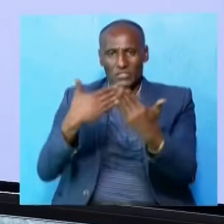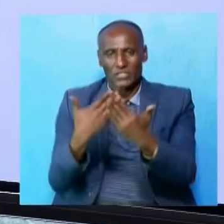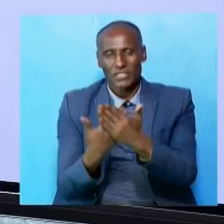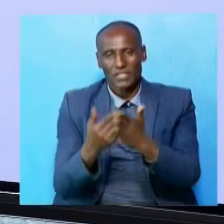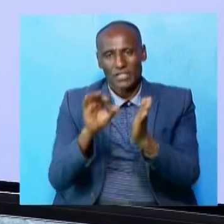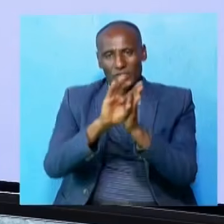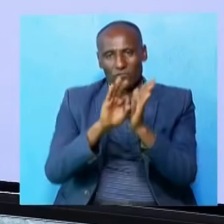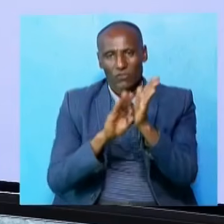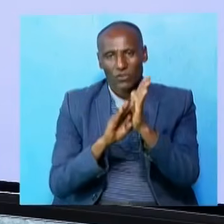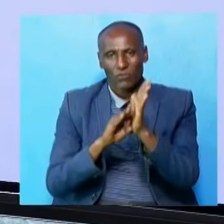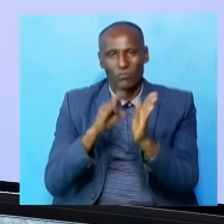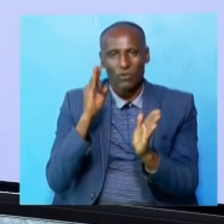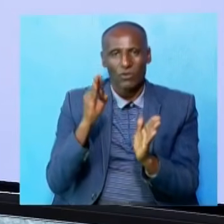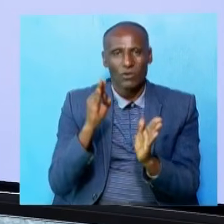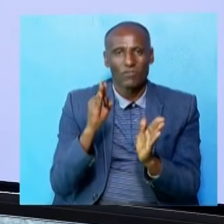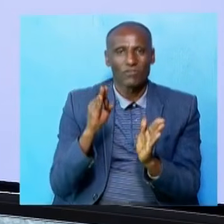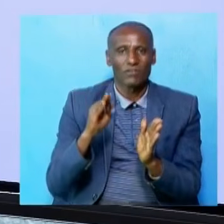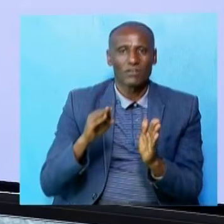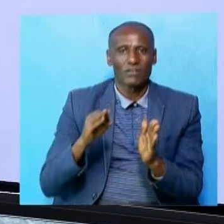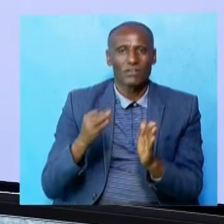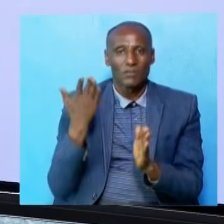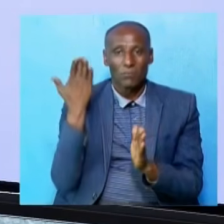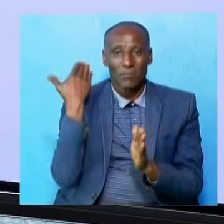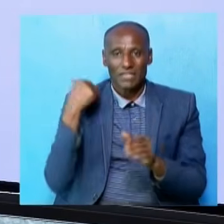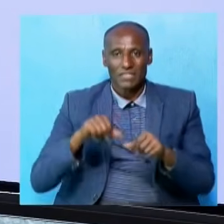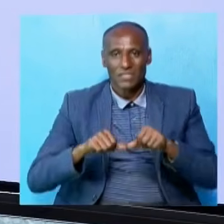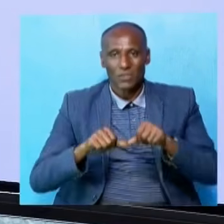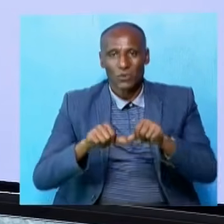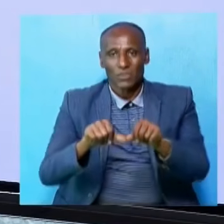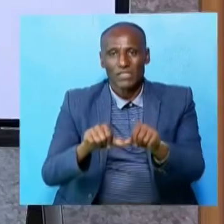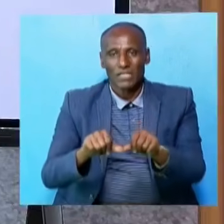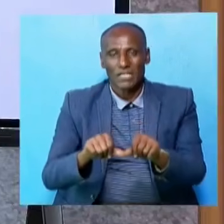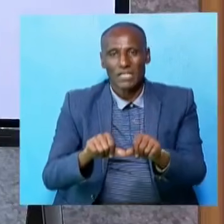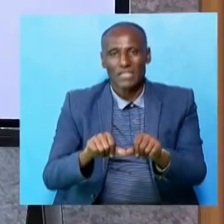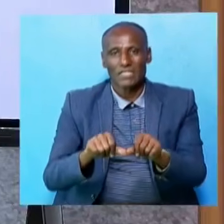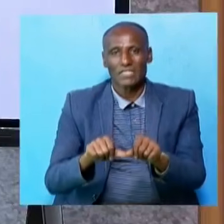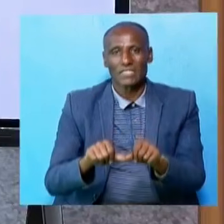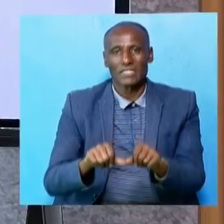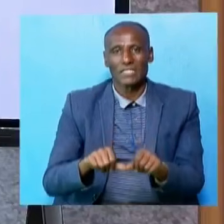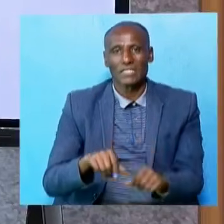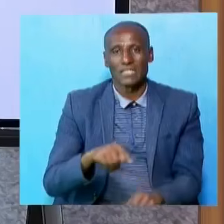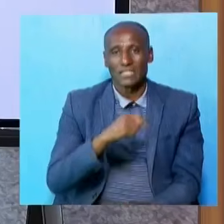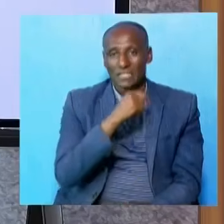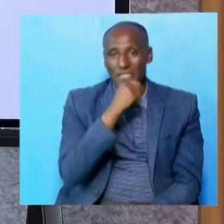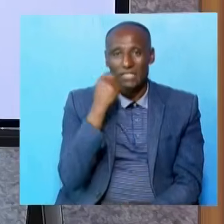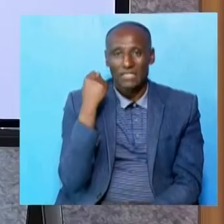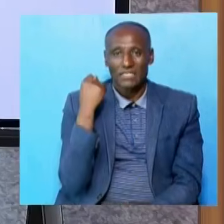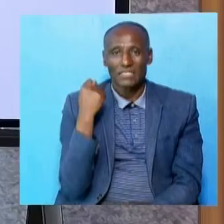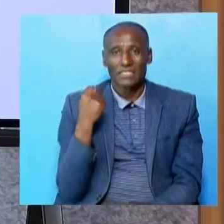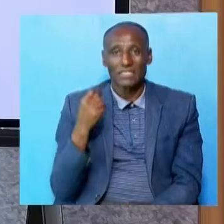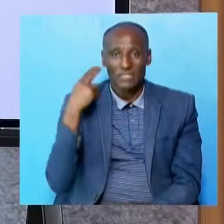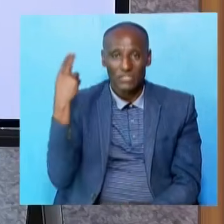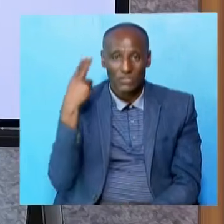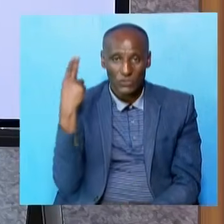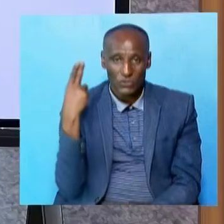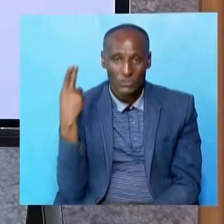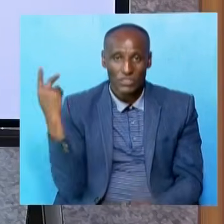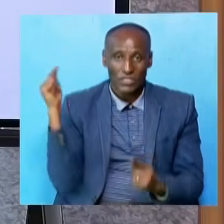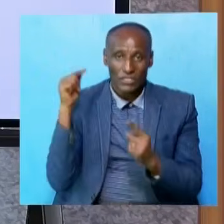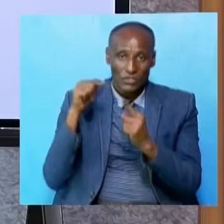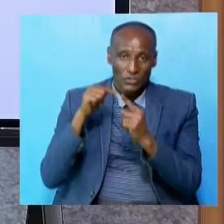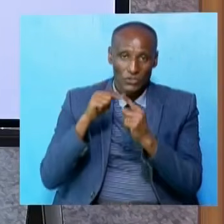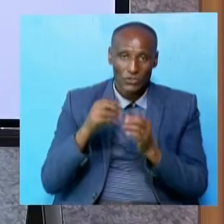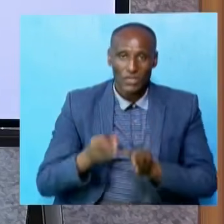of past continuous. What did we say about past continuous? Past continuous is used to express a